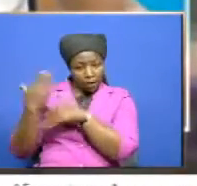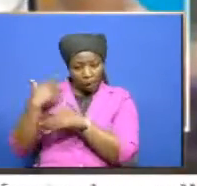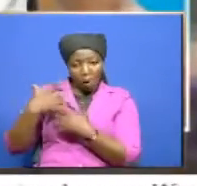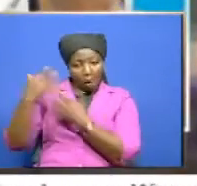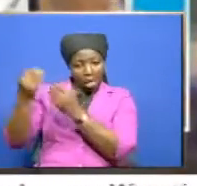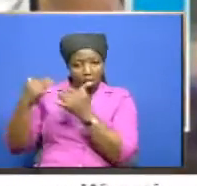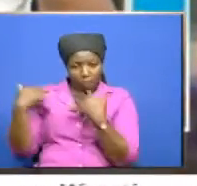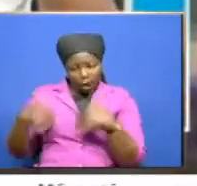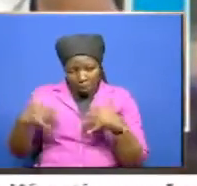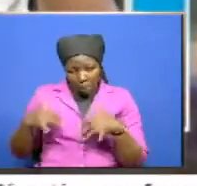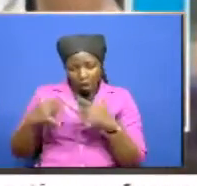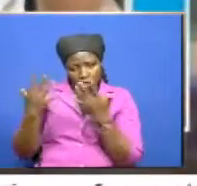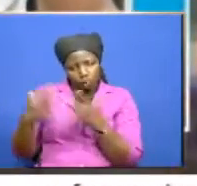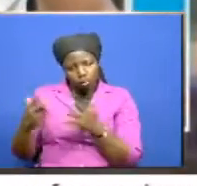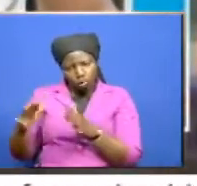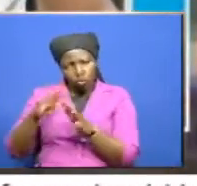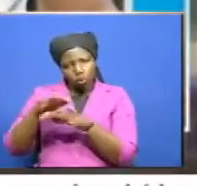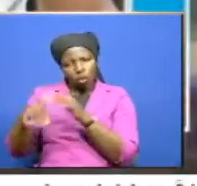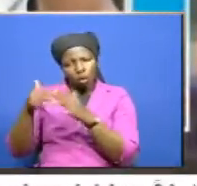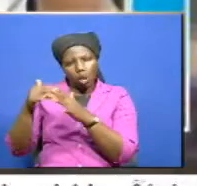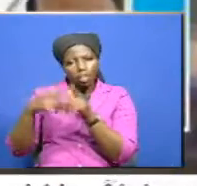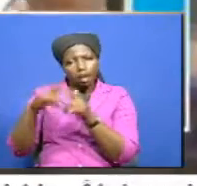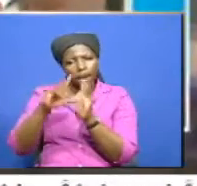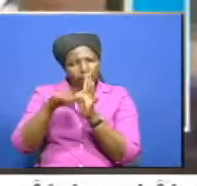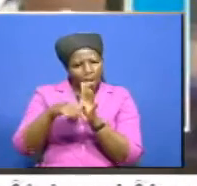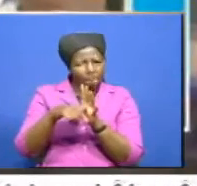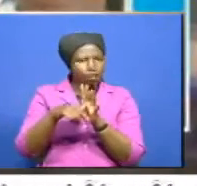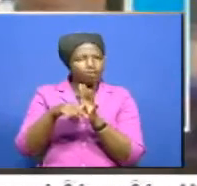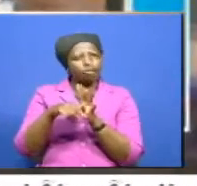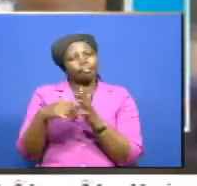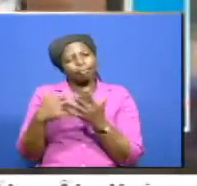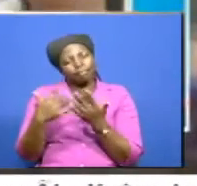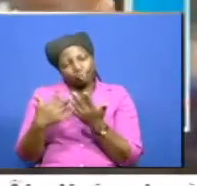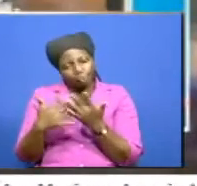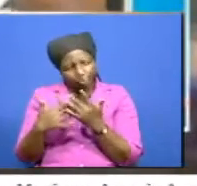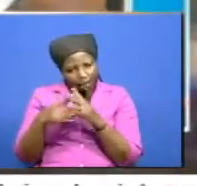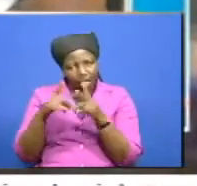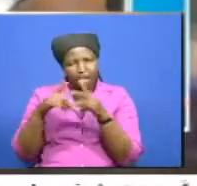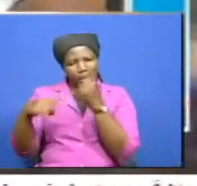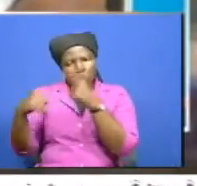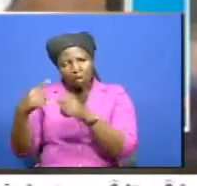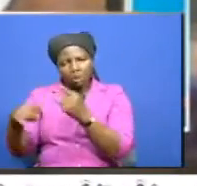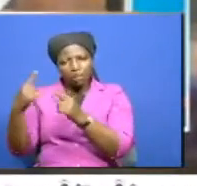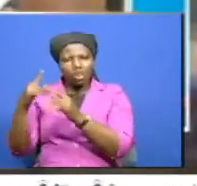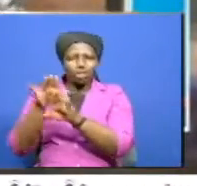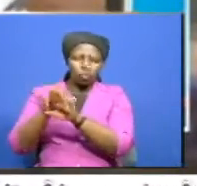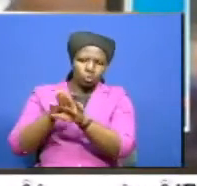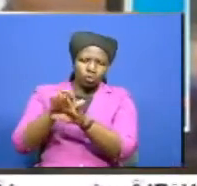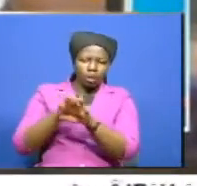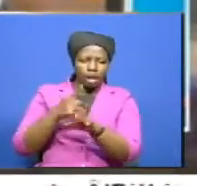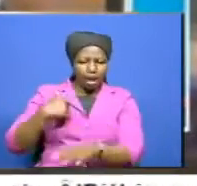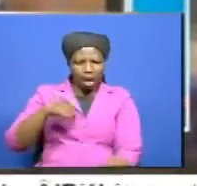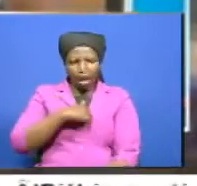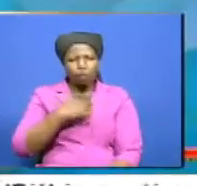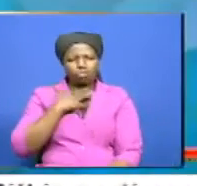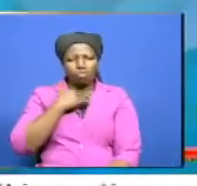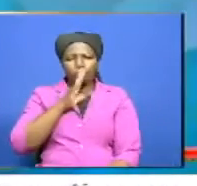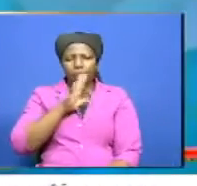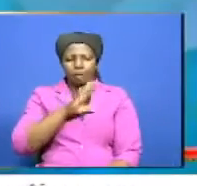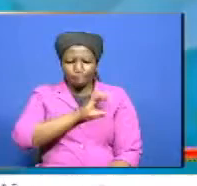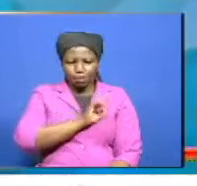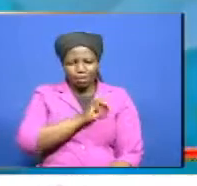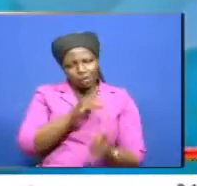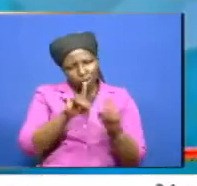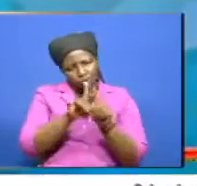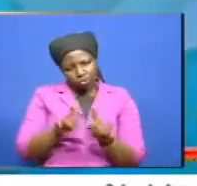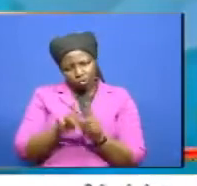weekend. Then we win one game, and then slowly. So also, not that we want to be patient, but we also got to understand that